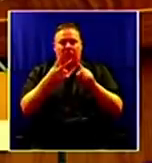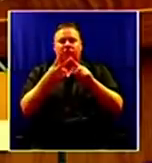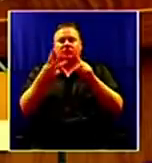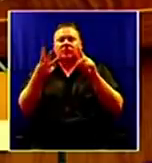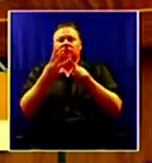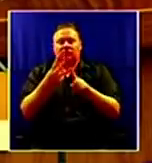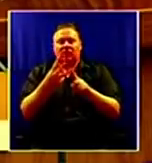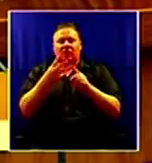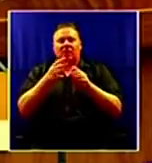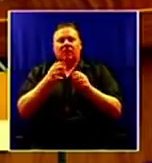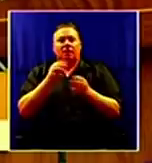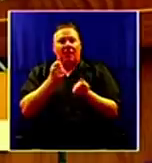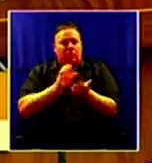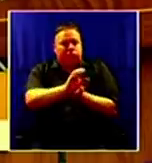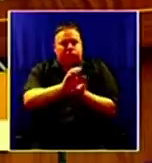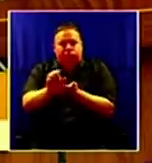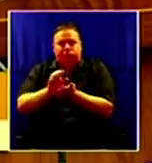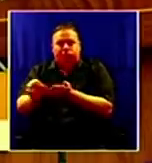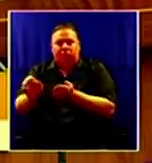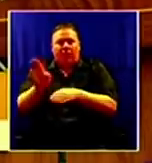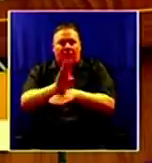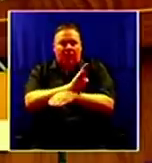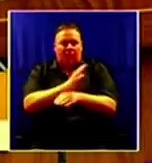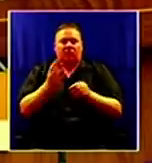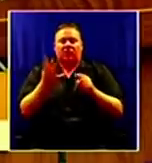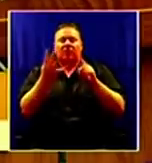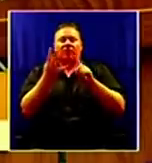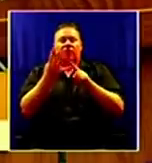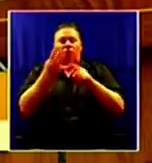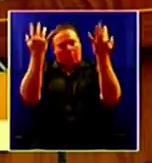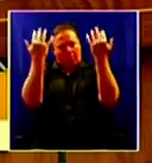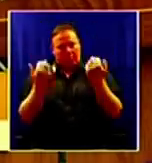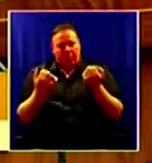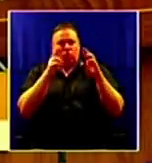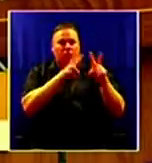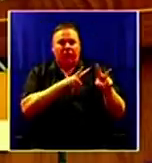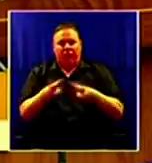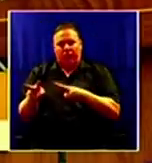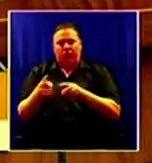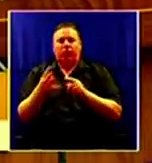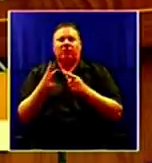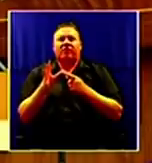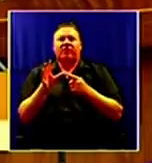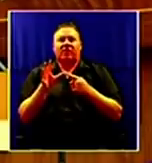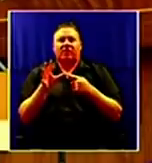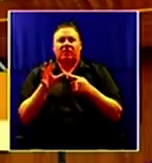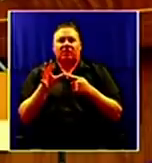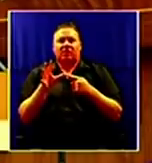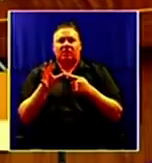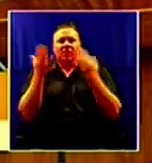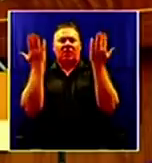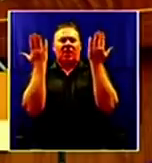bill. Four, the budget review. And fifthly, the estimates of